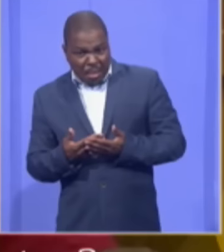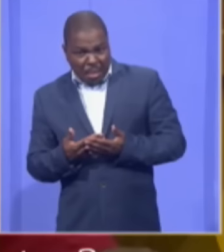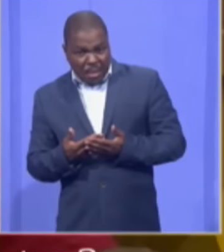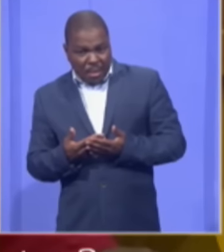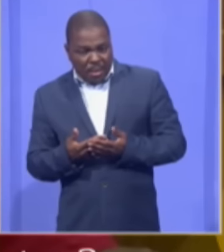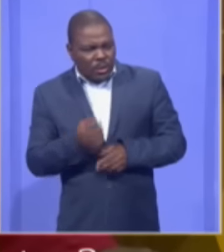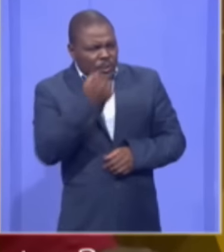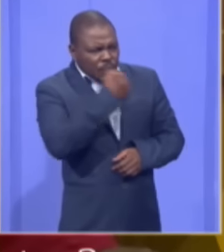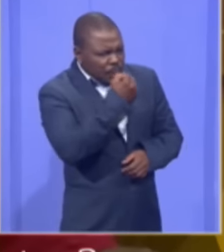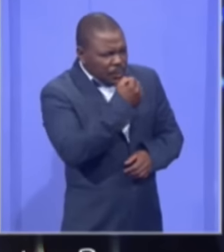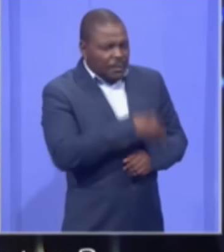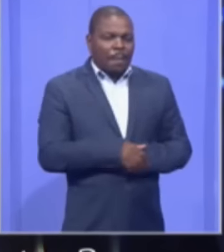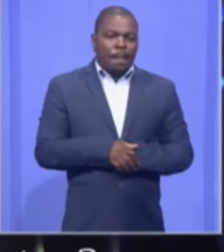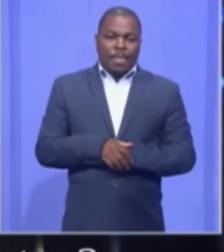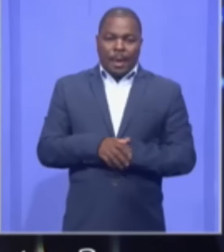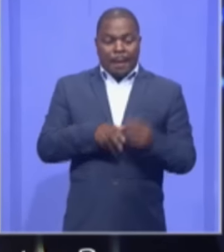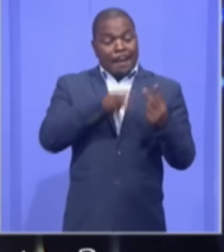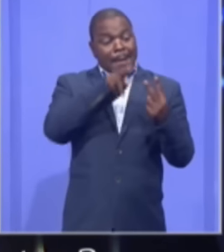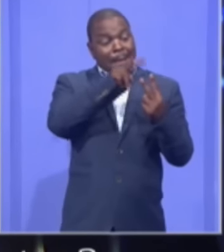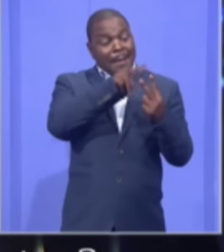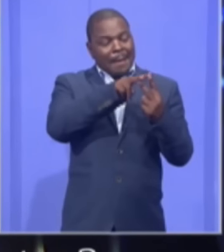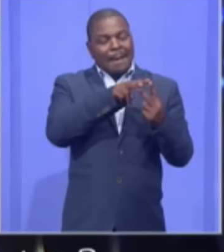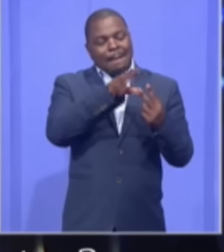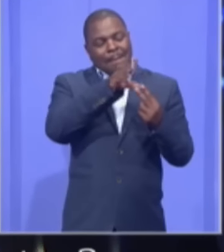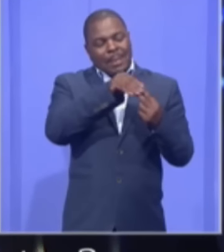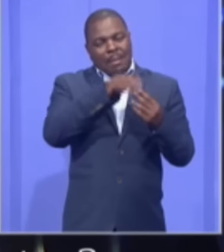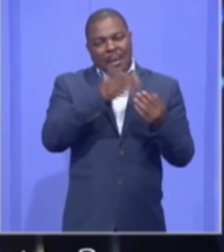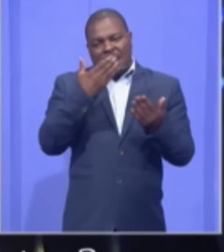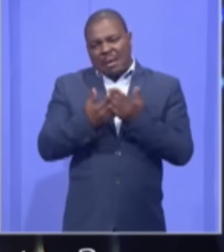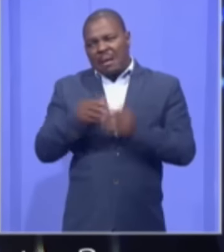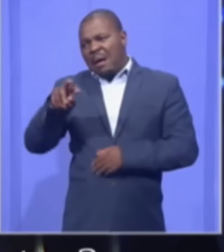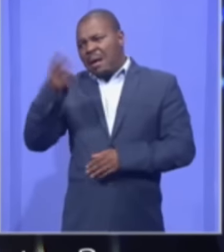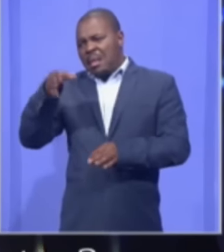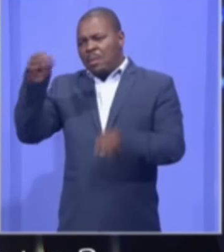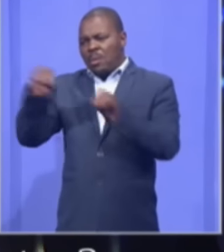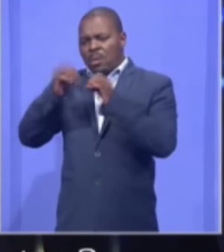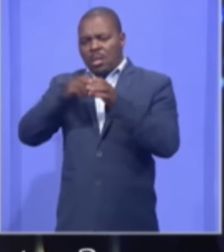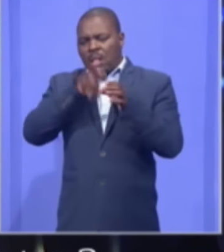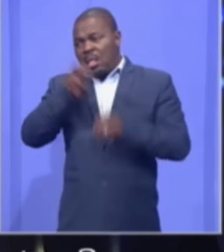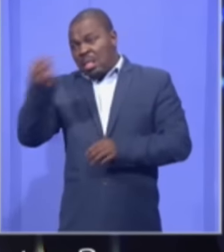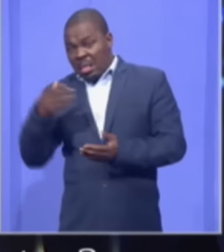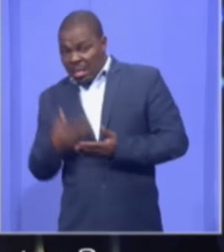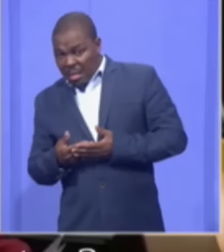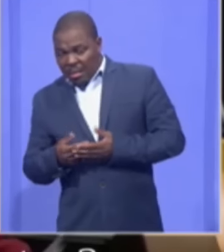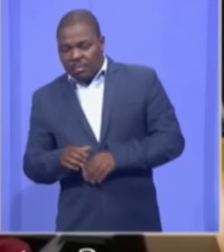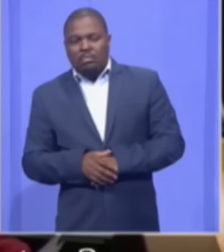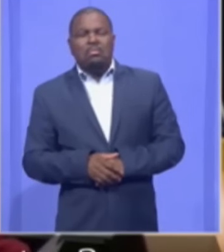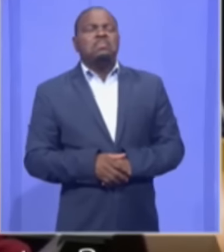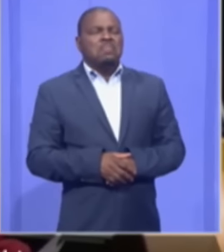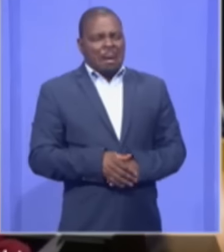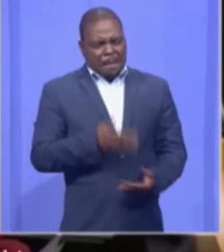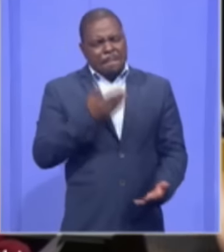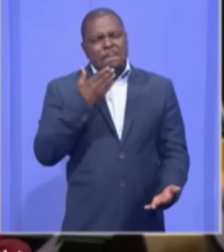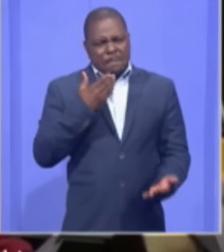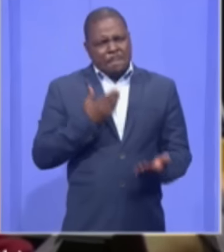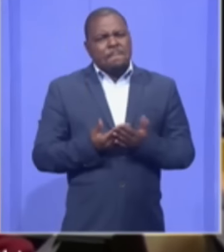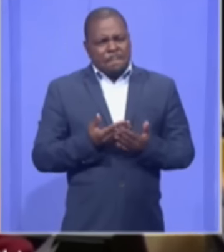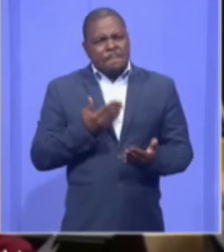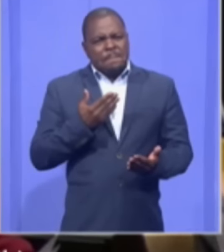Sorry? Ebe re ka bona ditho tse di tshelela megeng e meng ya dipolotiki? Wa kgonagala kudu wa